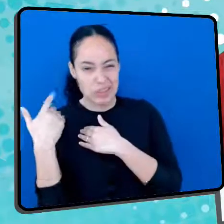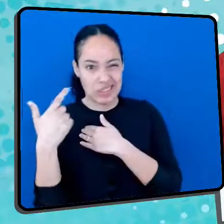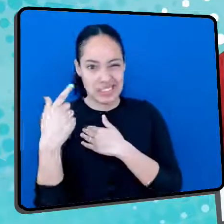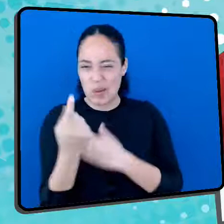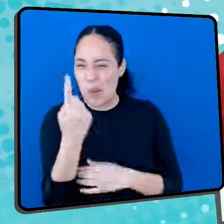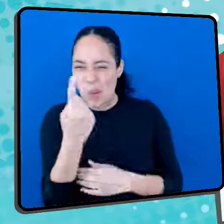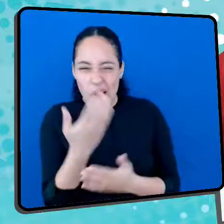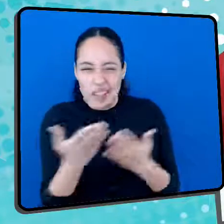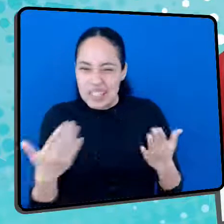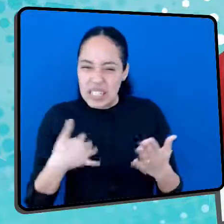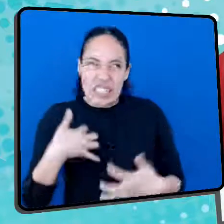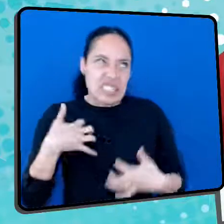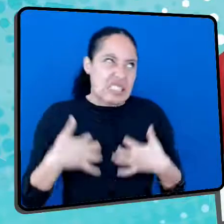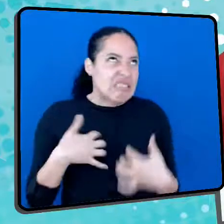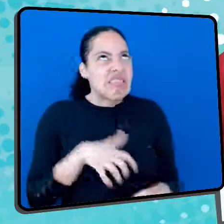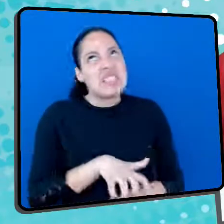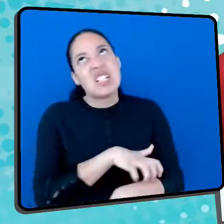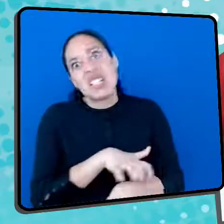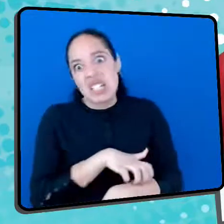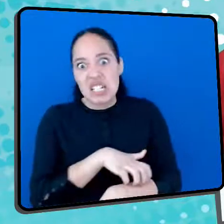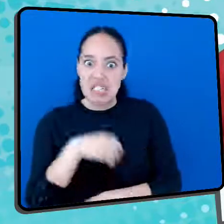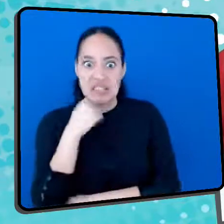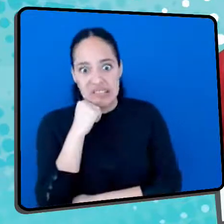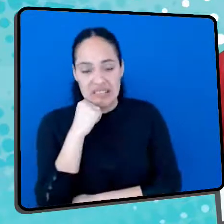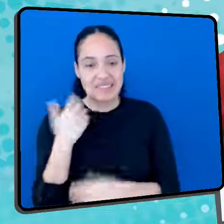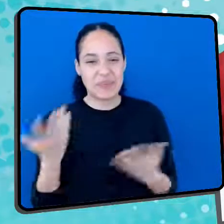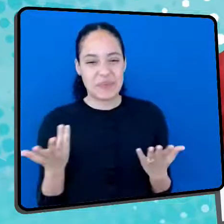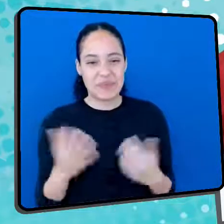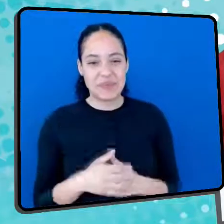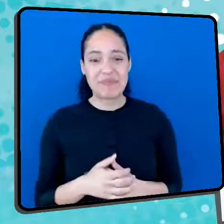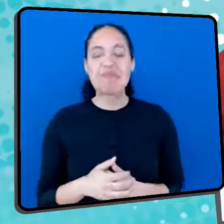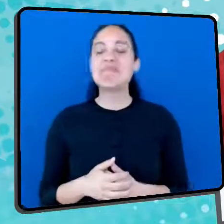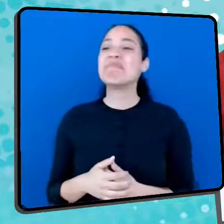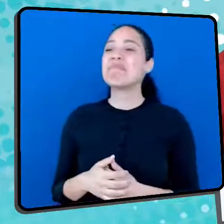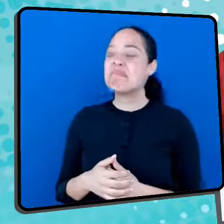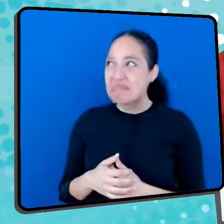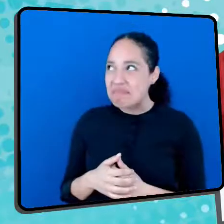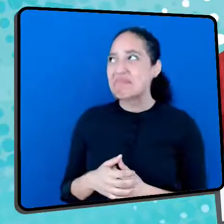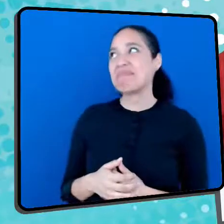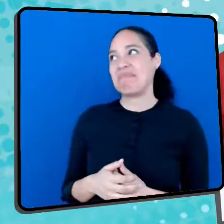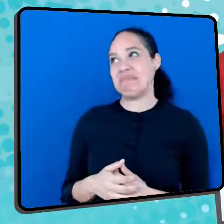I'm not sure if we could call it annoying, but it's more like